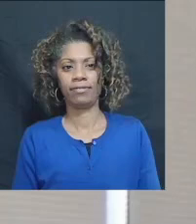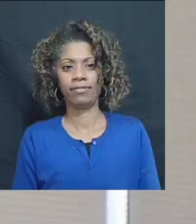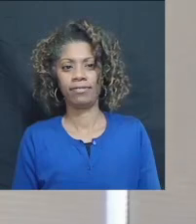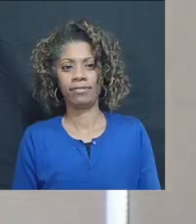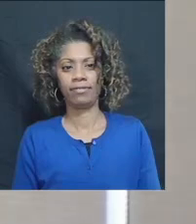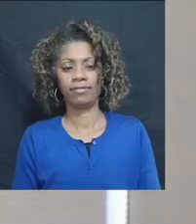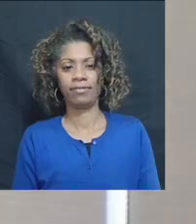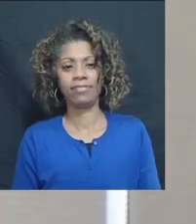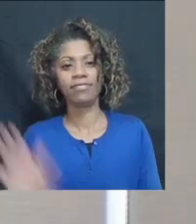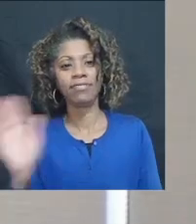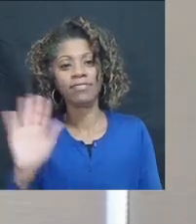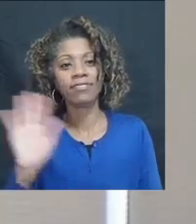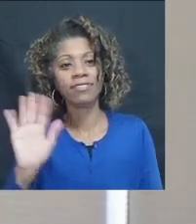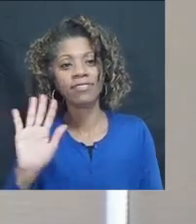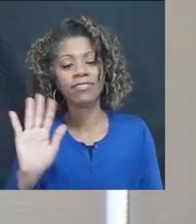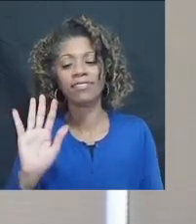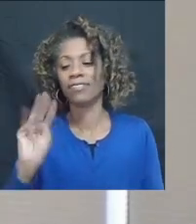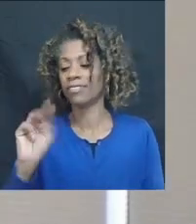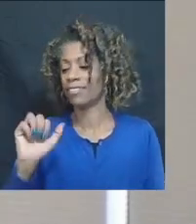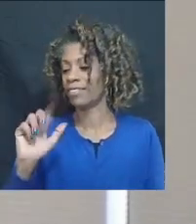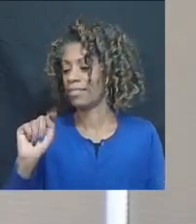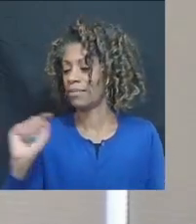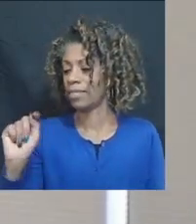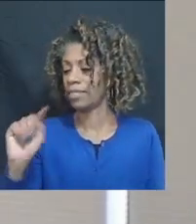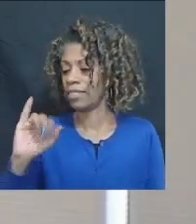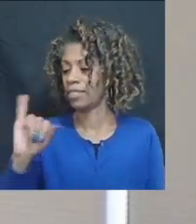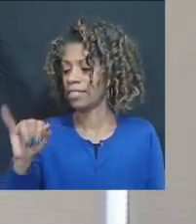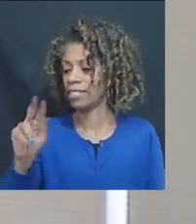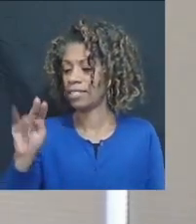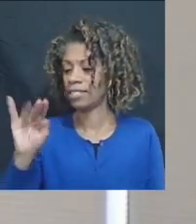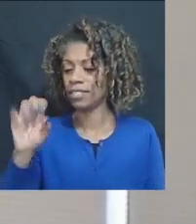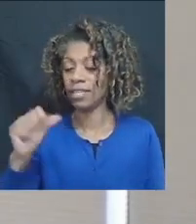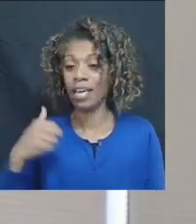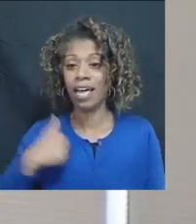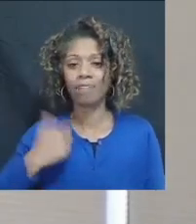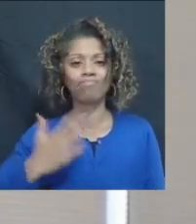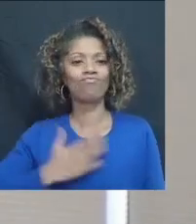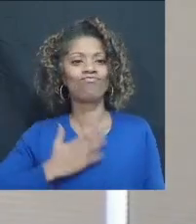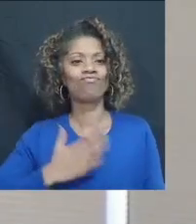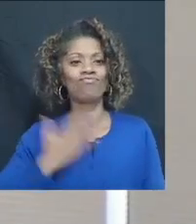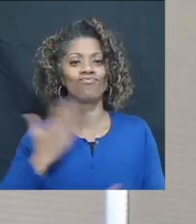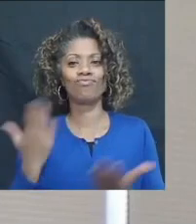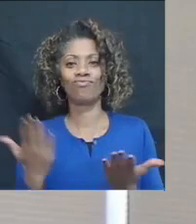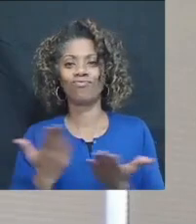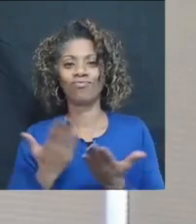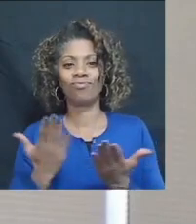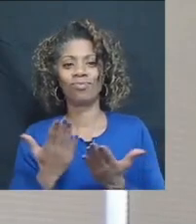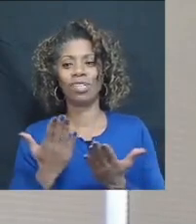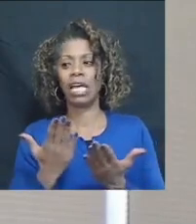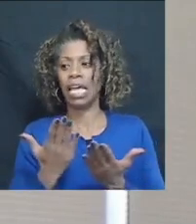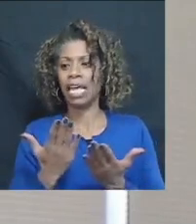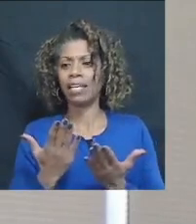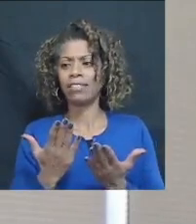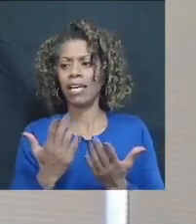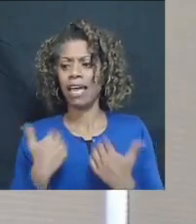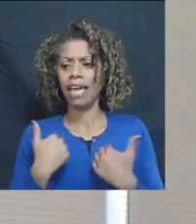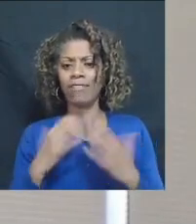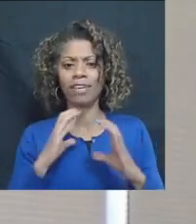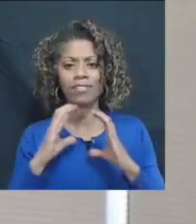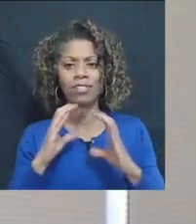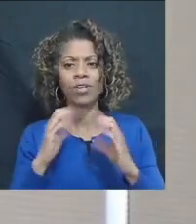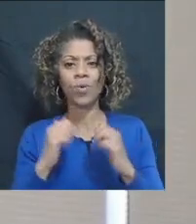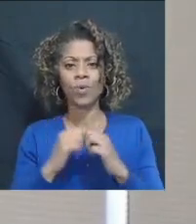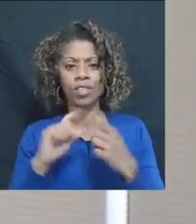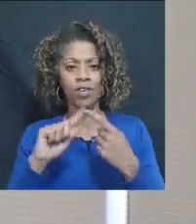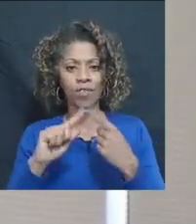Hi there, I'm Matt James, and I'm delighted to be able to be here and be in conversation with a very dear friend and